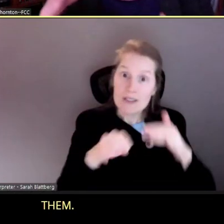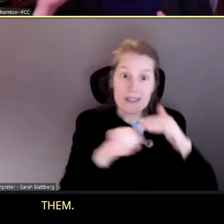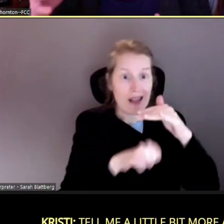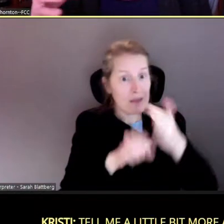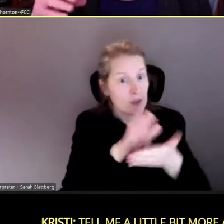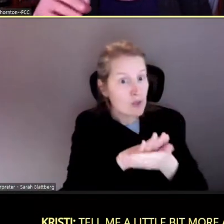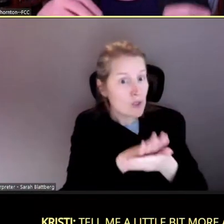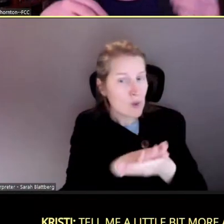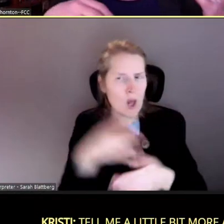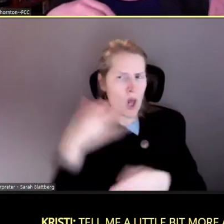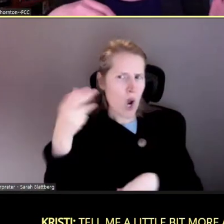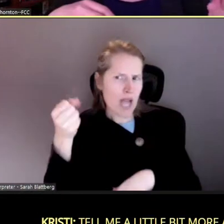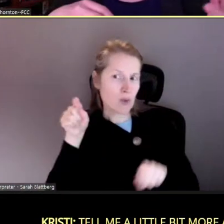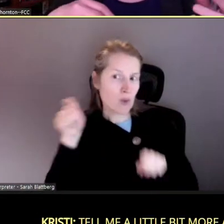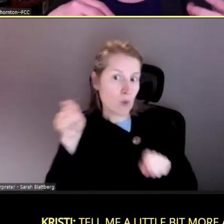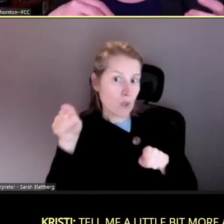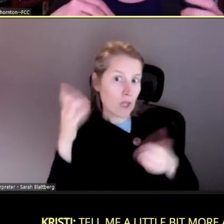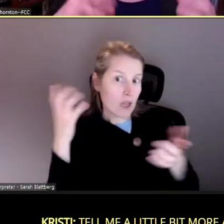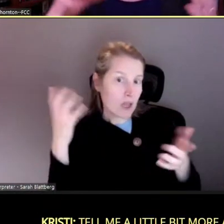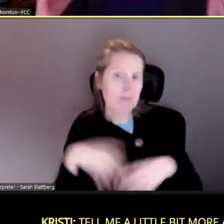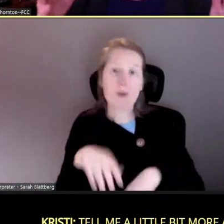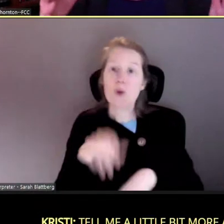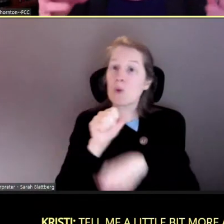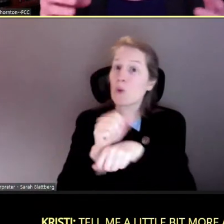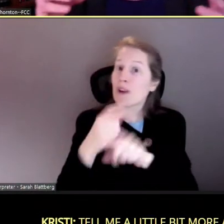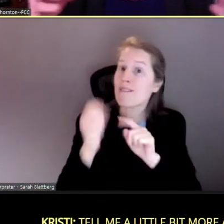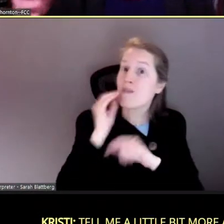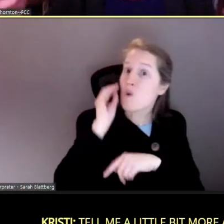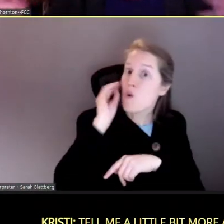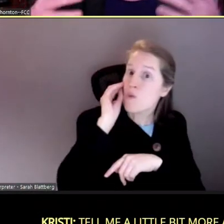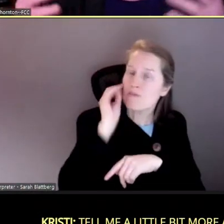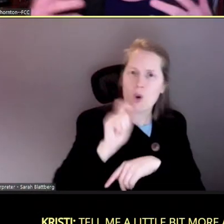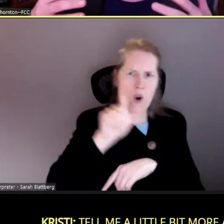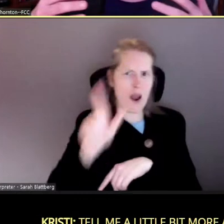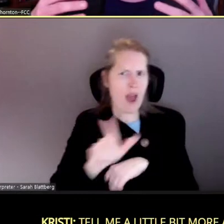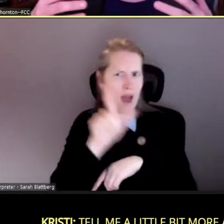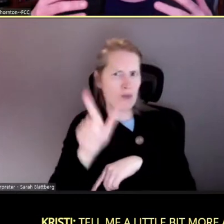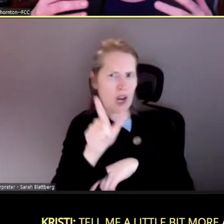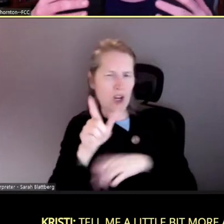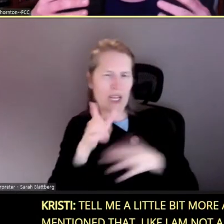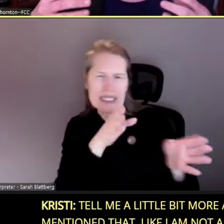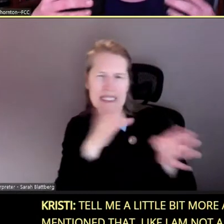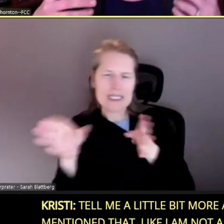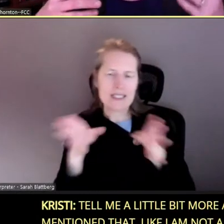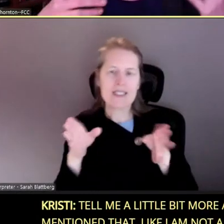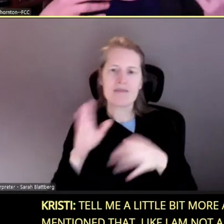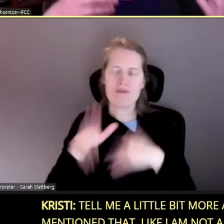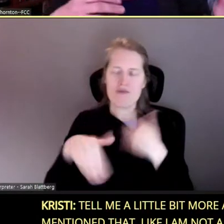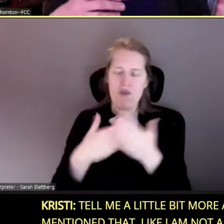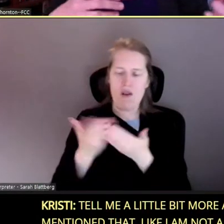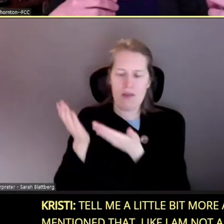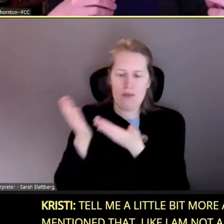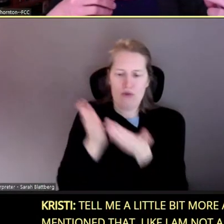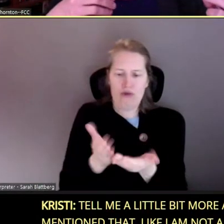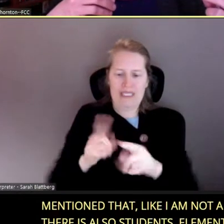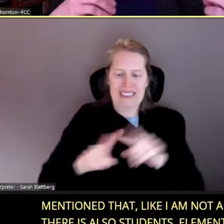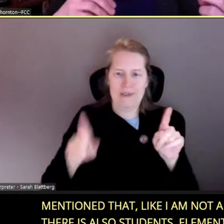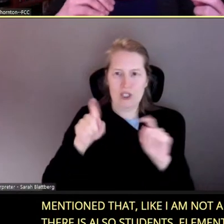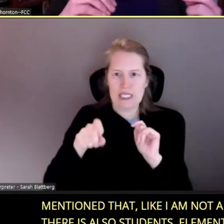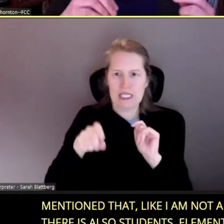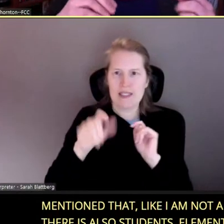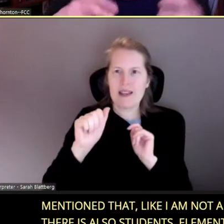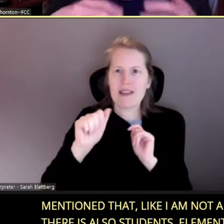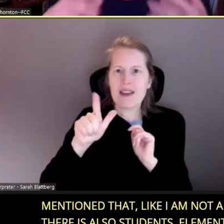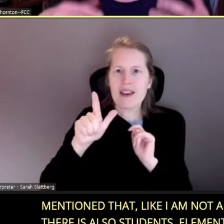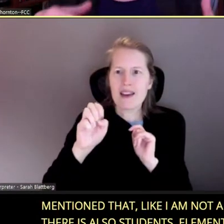students or high school students. There's people who work from home. There are libraries. And we all have different needs that we bring to this. I think Alejandro, when he was talking to